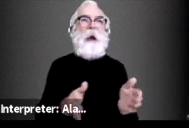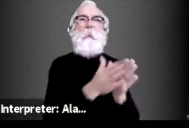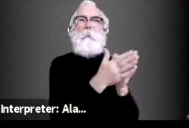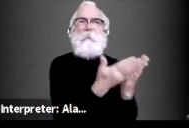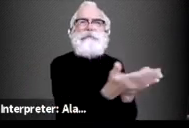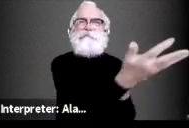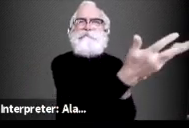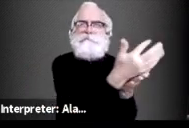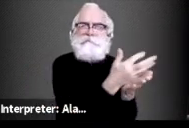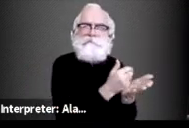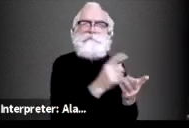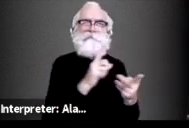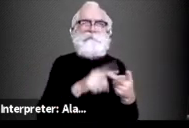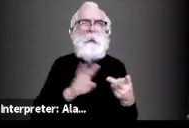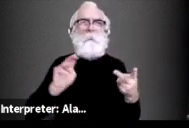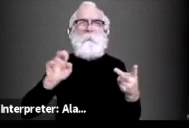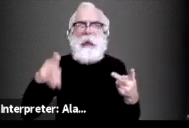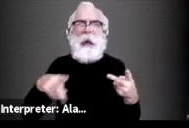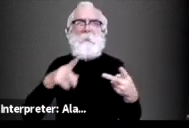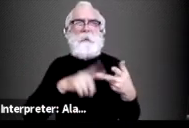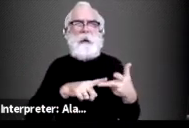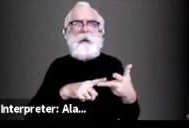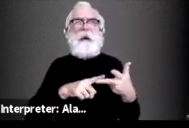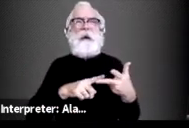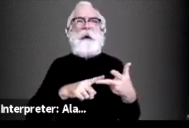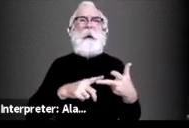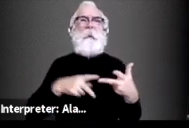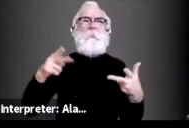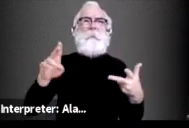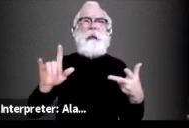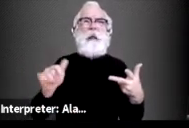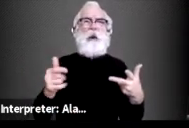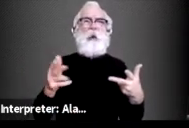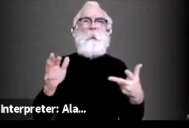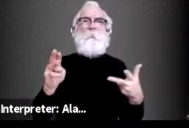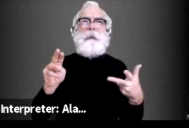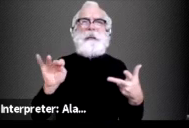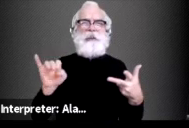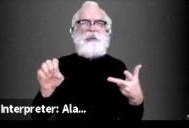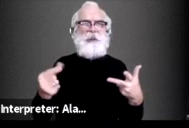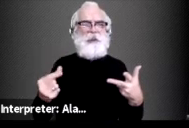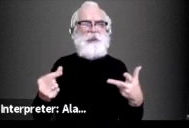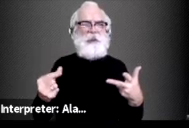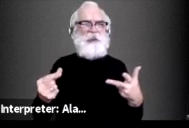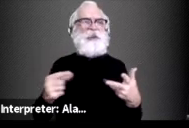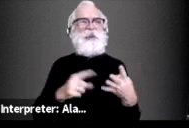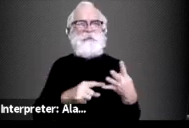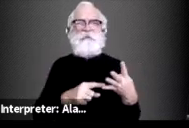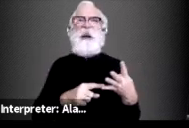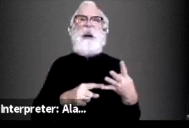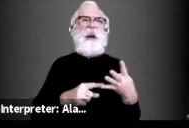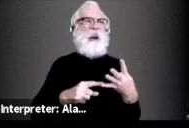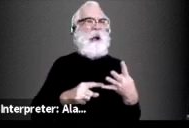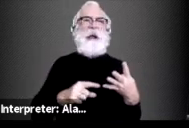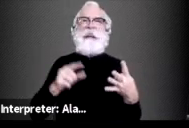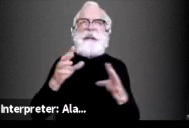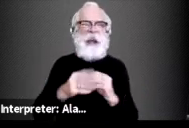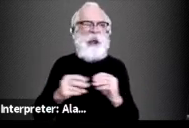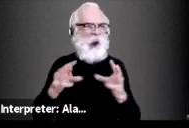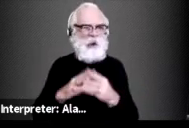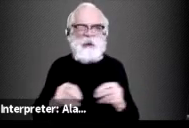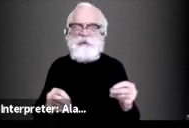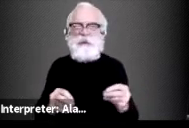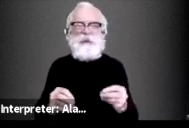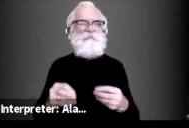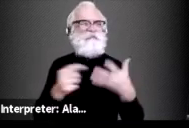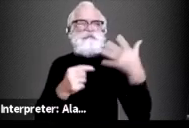to maps to pilgrimage accounts and travel narratives, geographies, and so much more. Among them, we found a